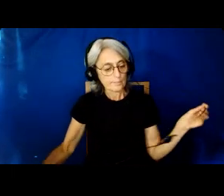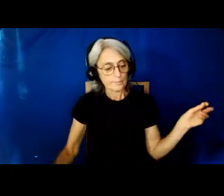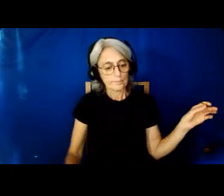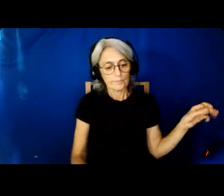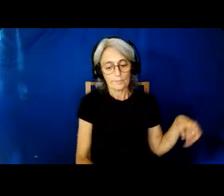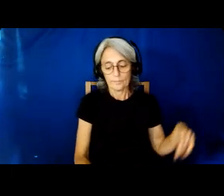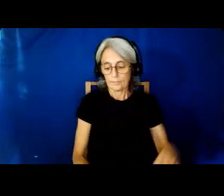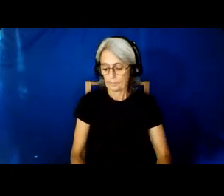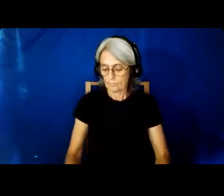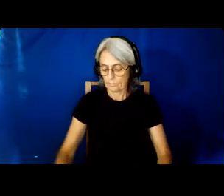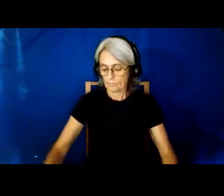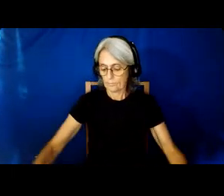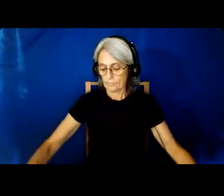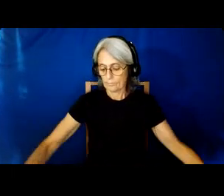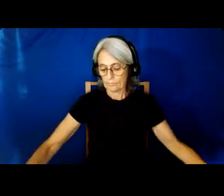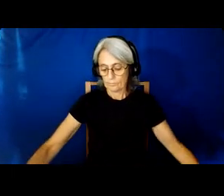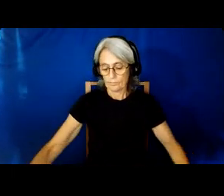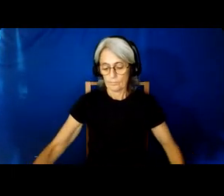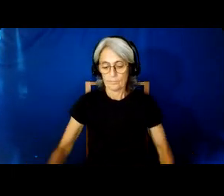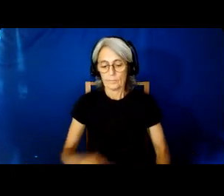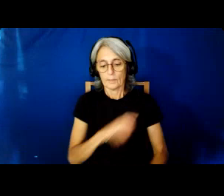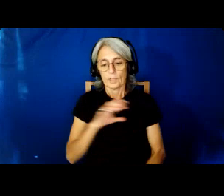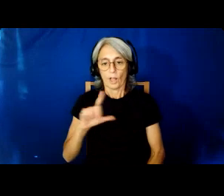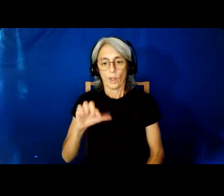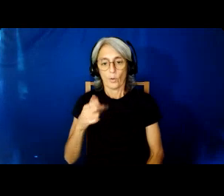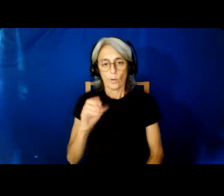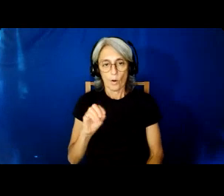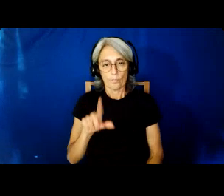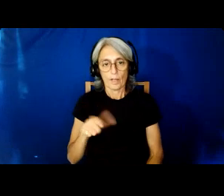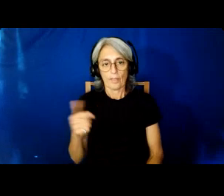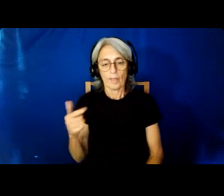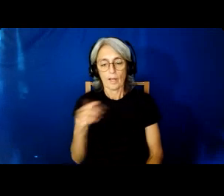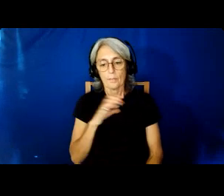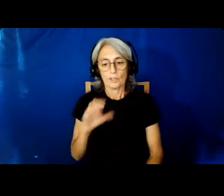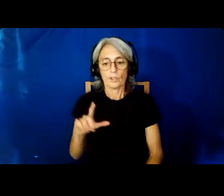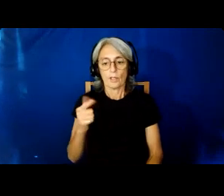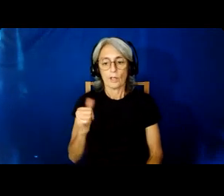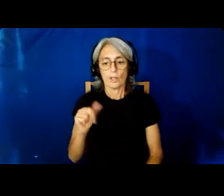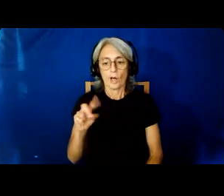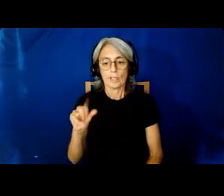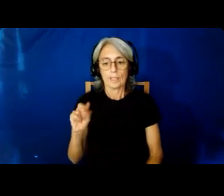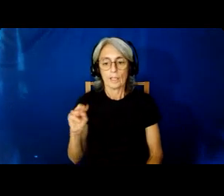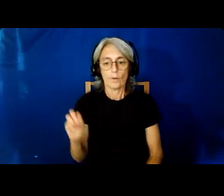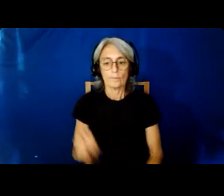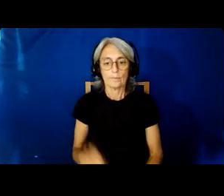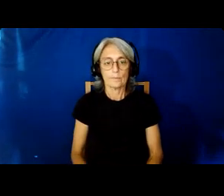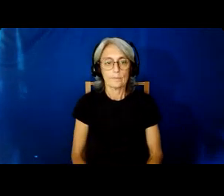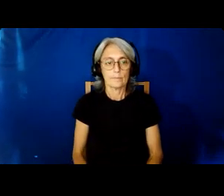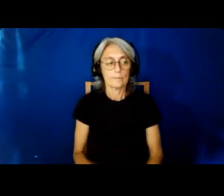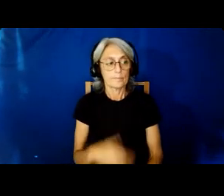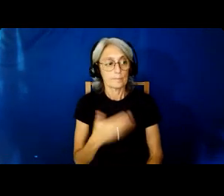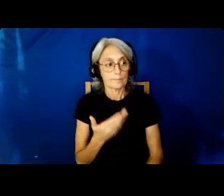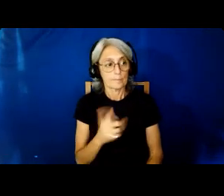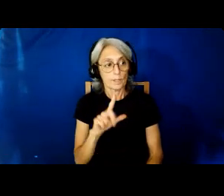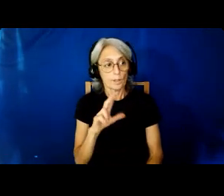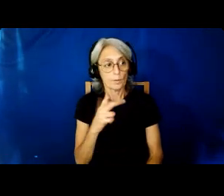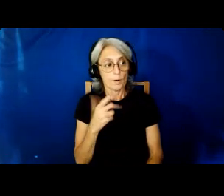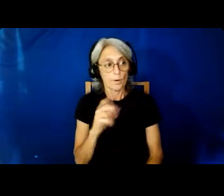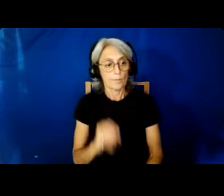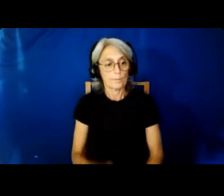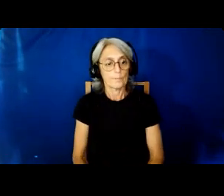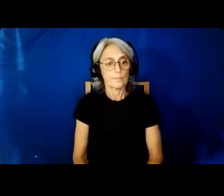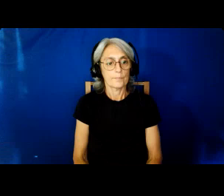Lugo first, and then Commissioner Gardino, and then you. Okay. Commissioner Lugo.